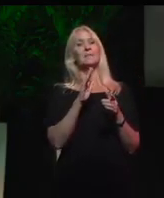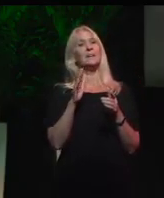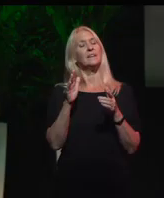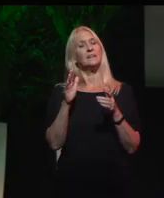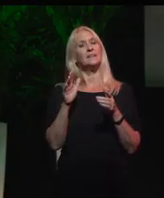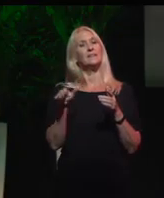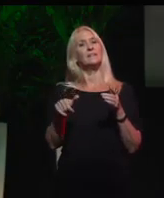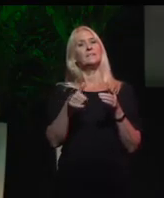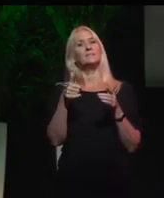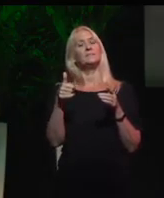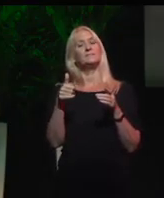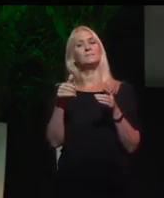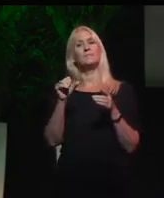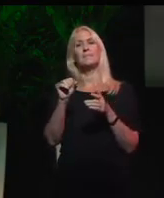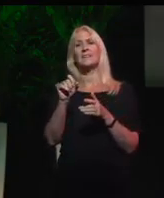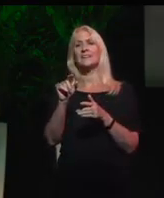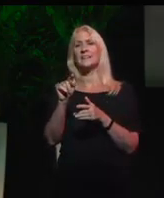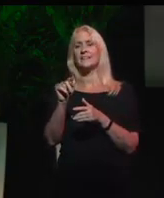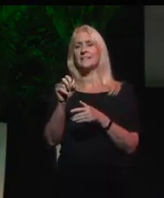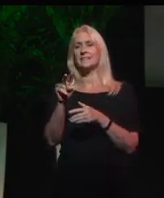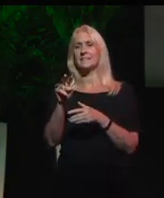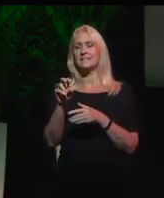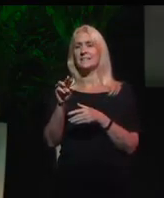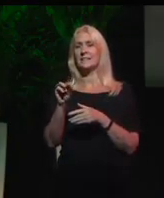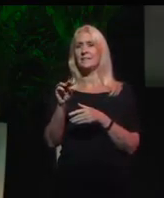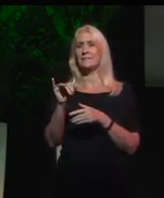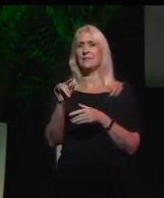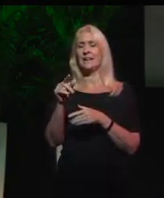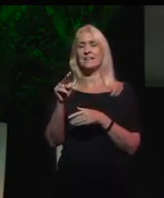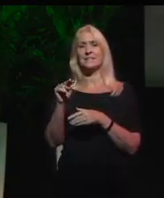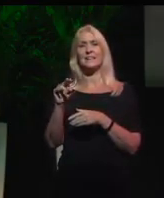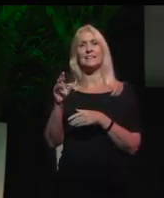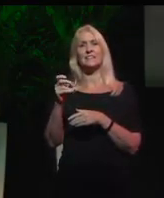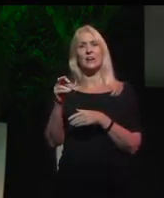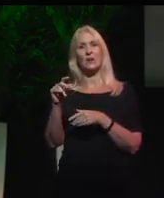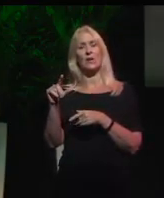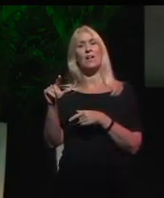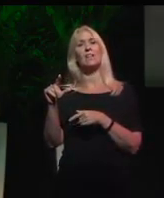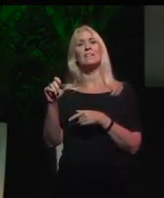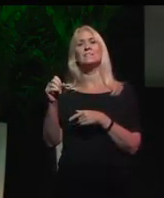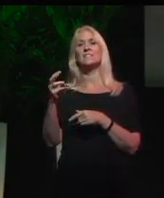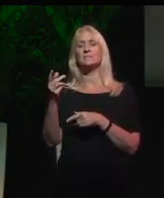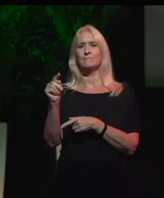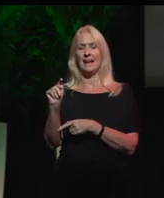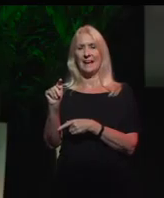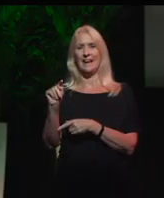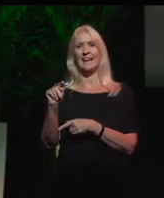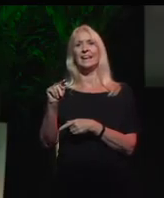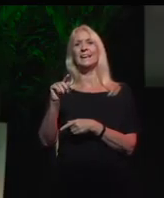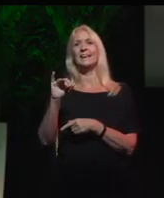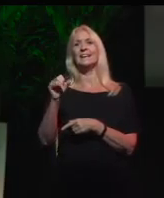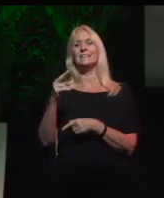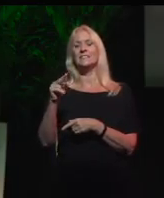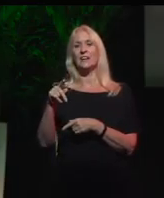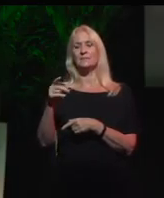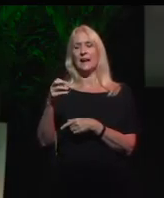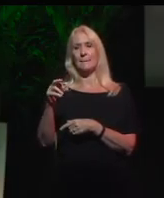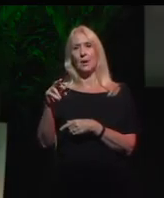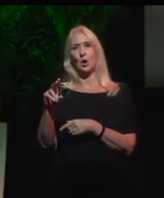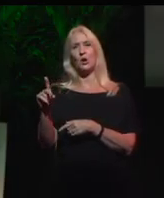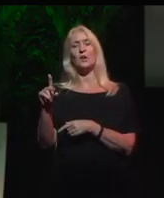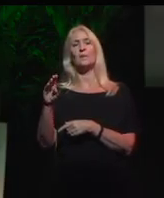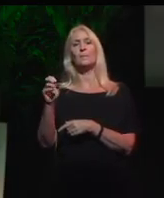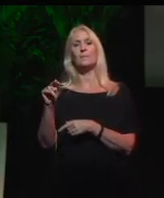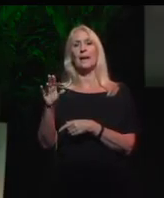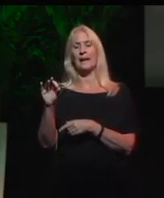colleagues, Steve Milchanowski, Cheryl Schmidt, Jason Gibson, Shep Shepard, Ben Clark,